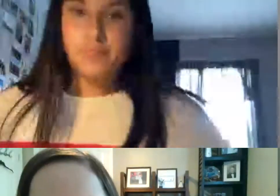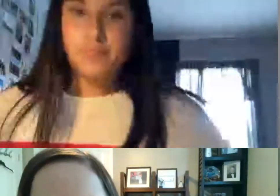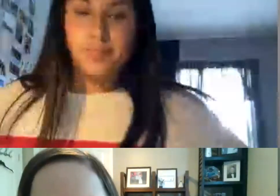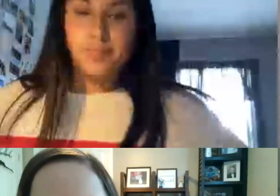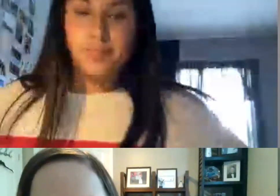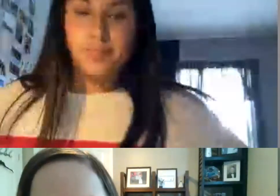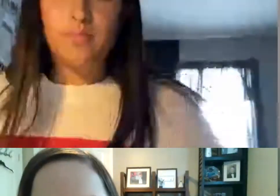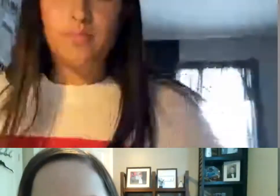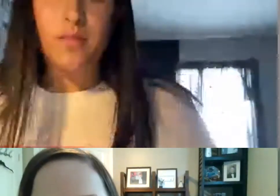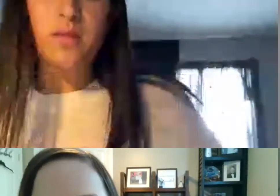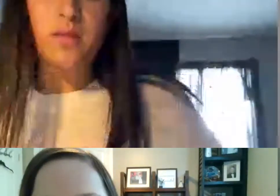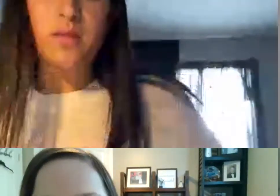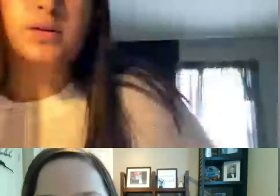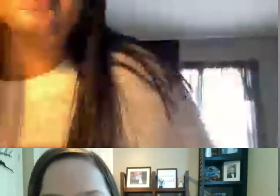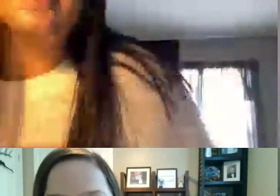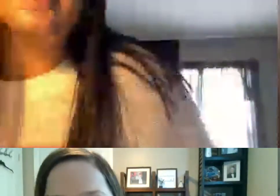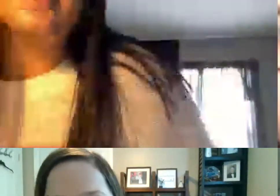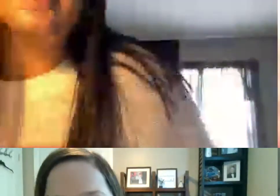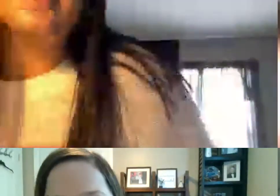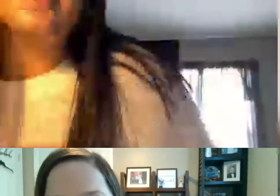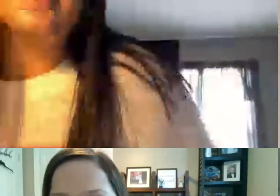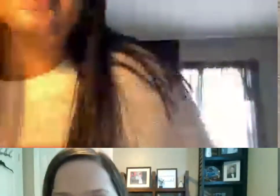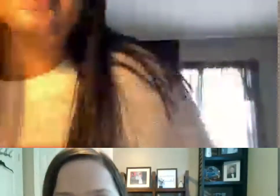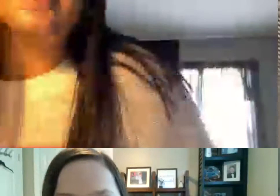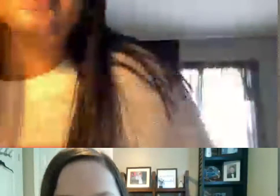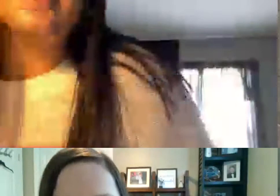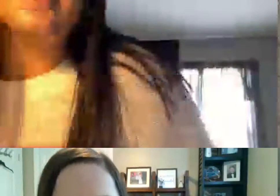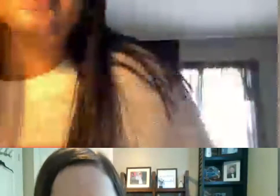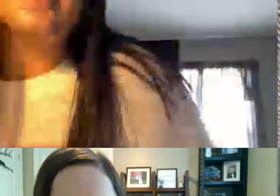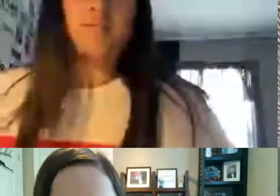using the chat feature. So please turn on your chat feature.